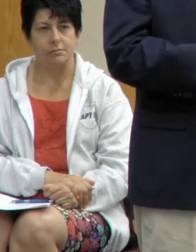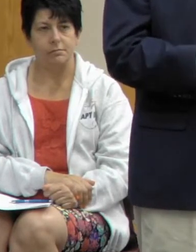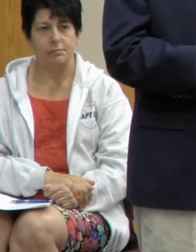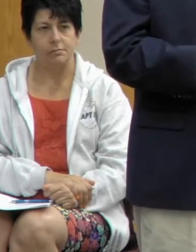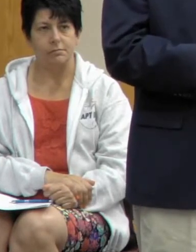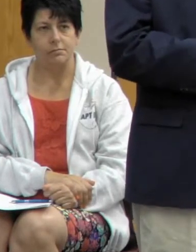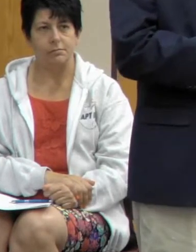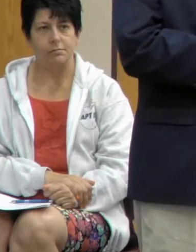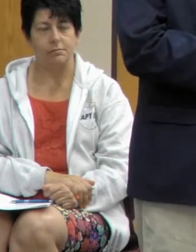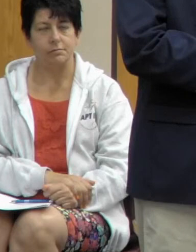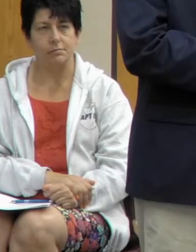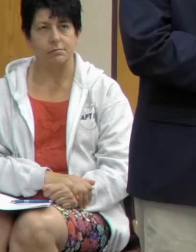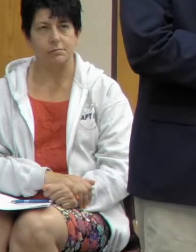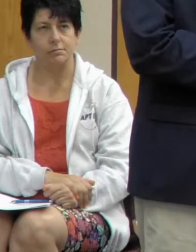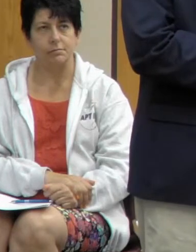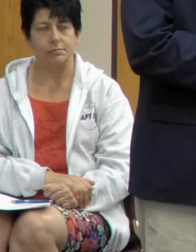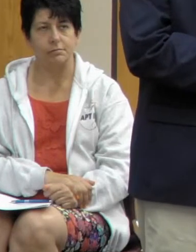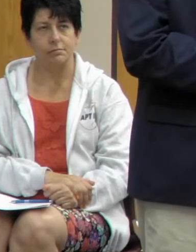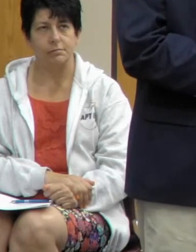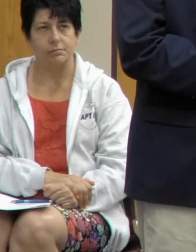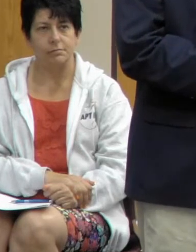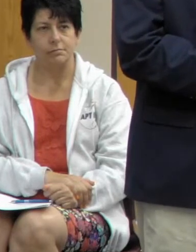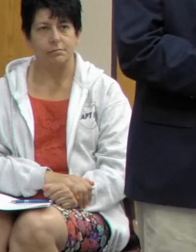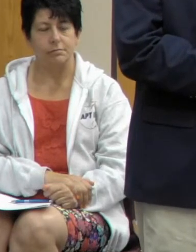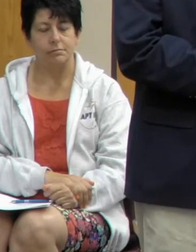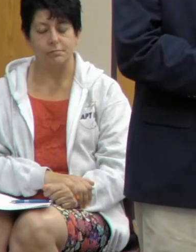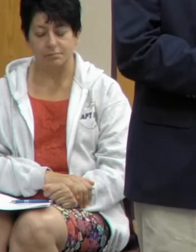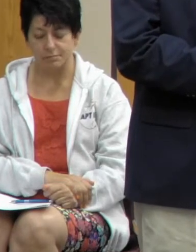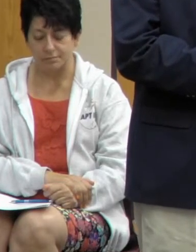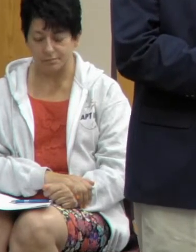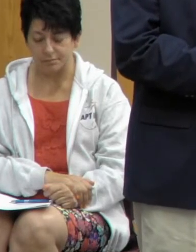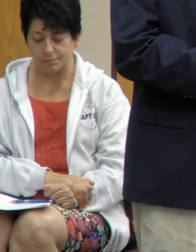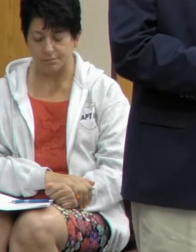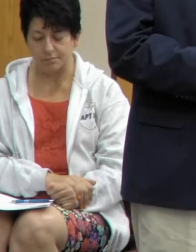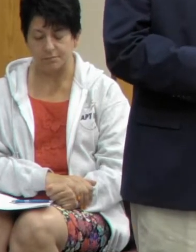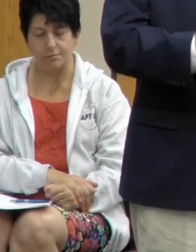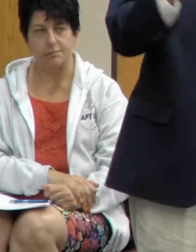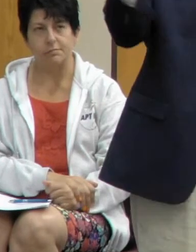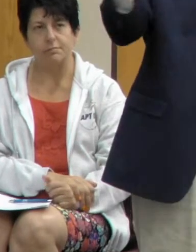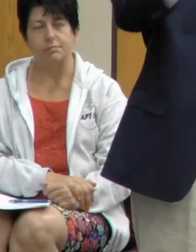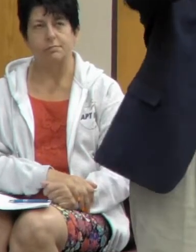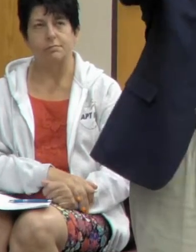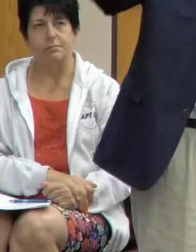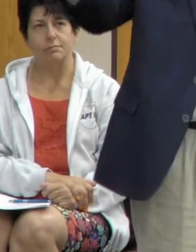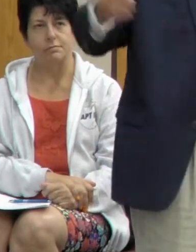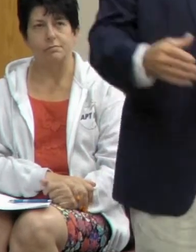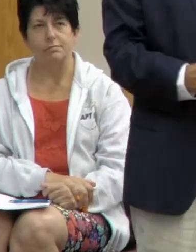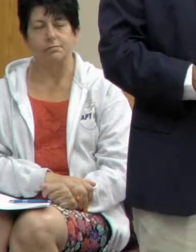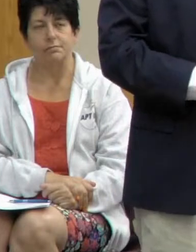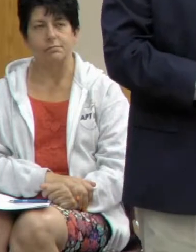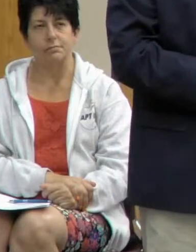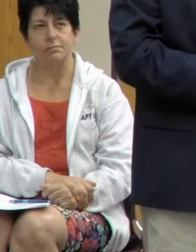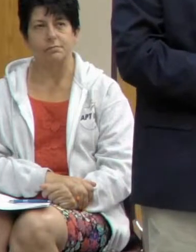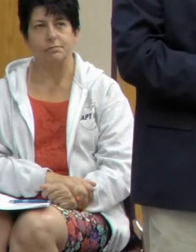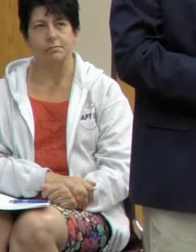people who really deserve this, or a big chunk of it, the people in this room, the